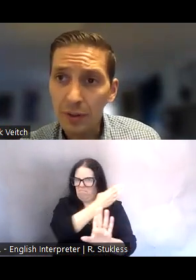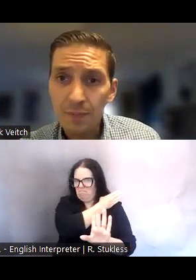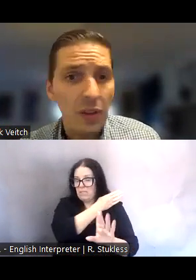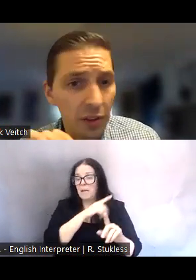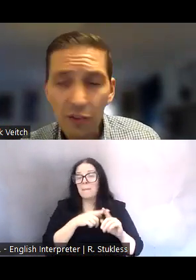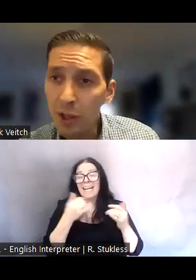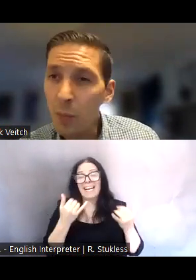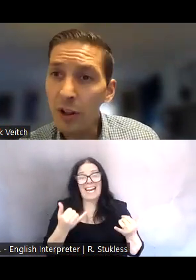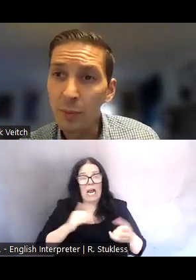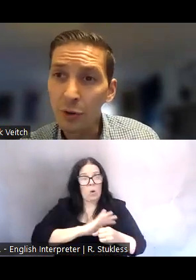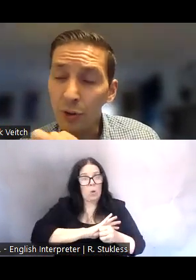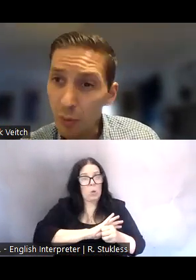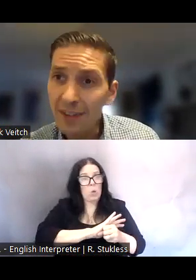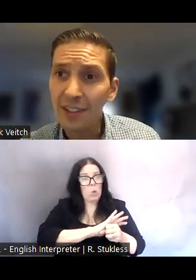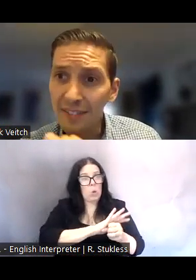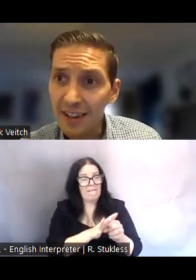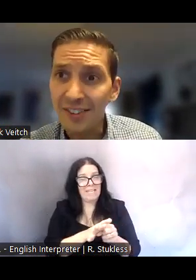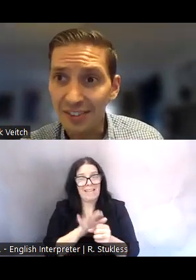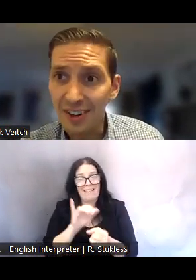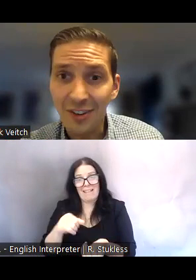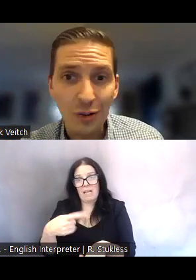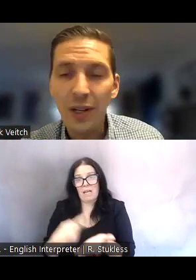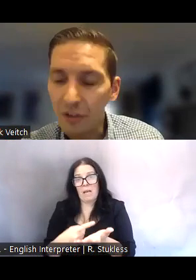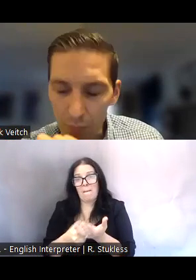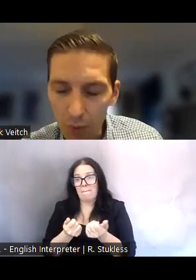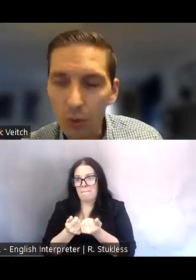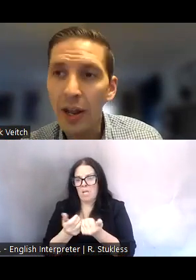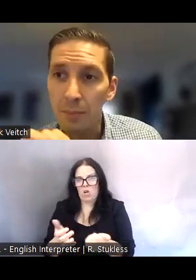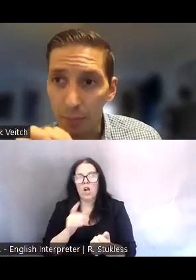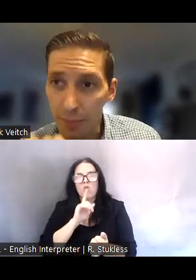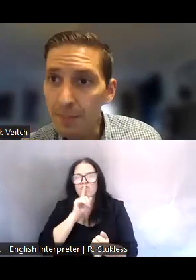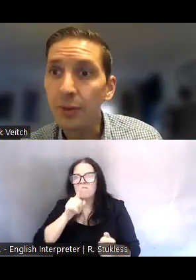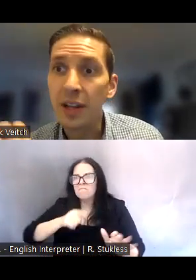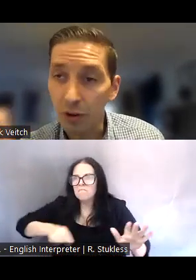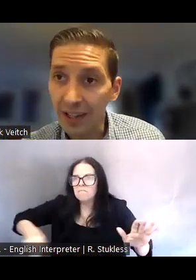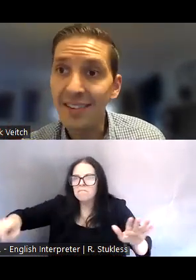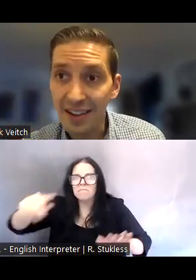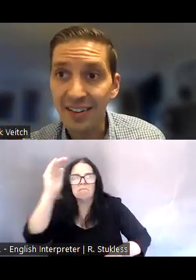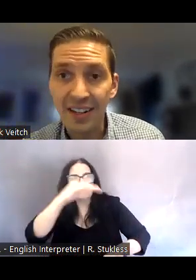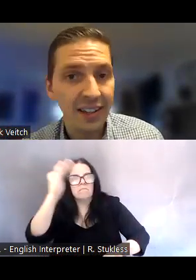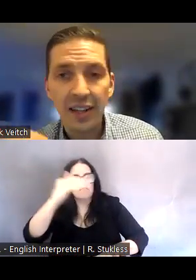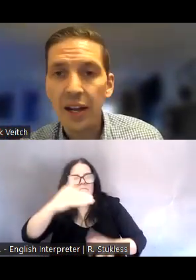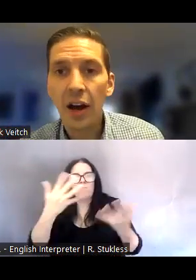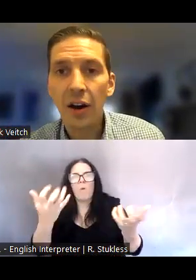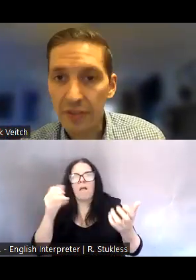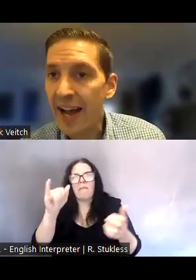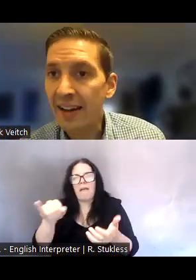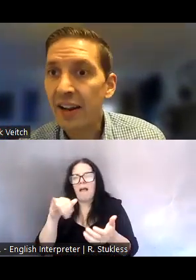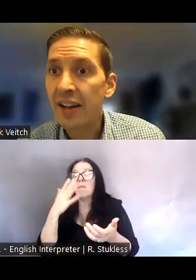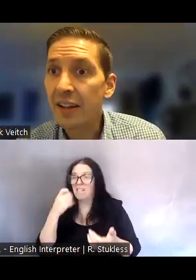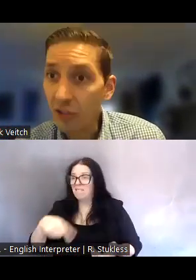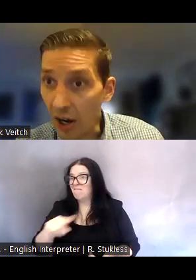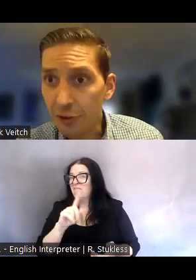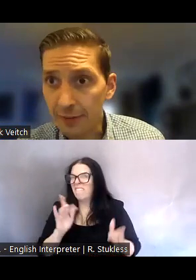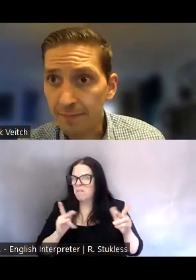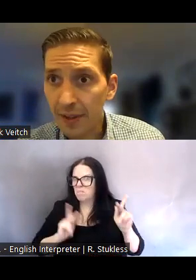through COVID, this has become one of the most requested sessions that I do because more and more people can relate to the idea of